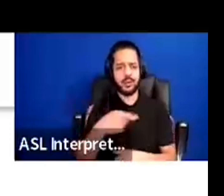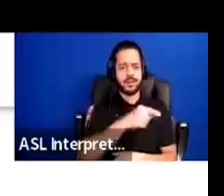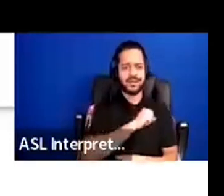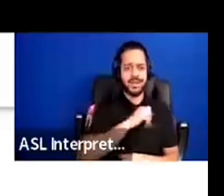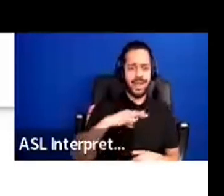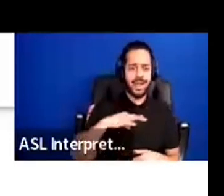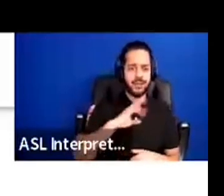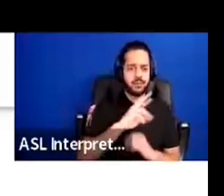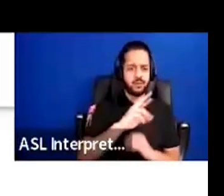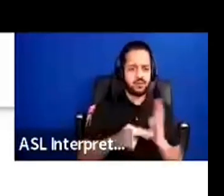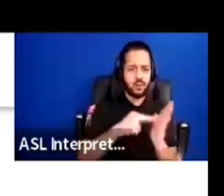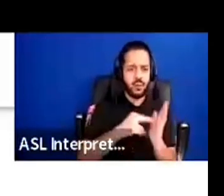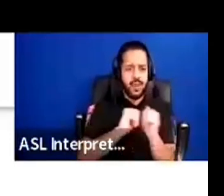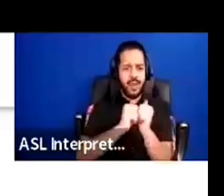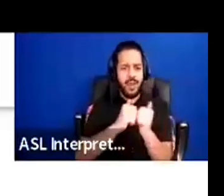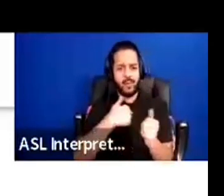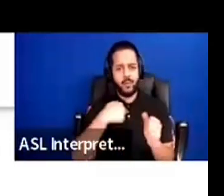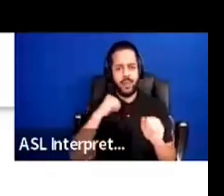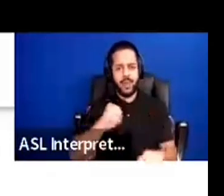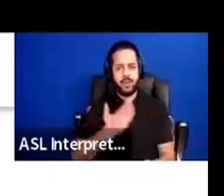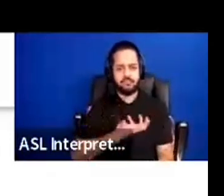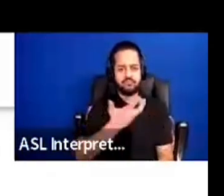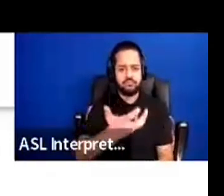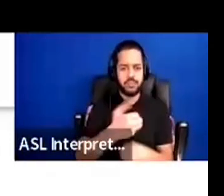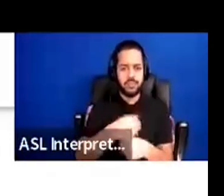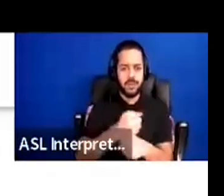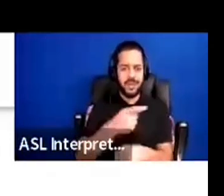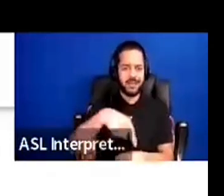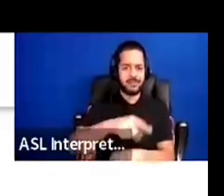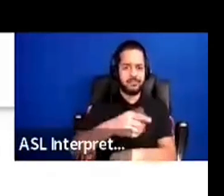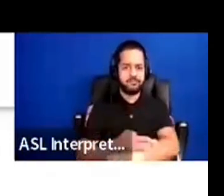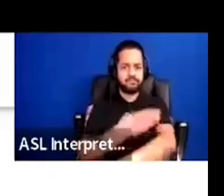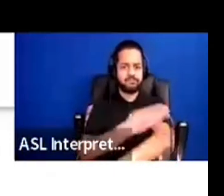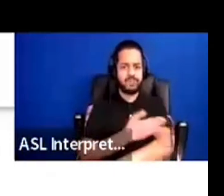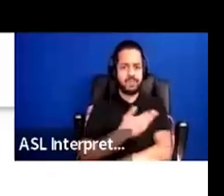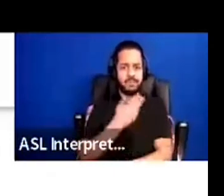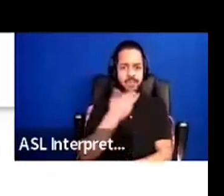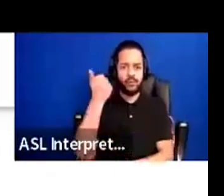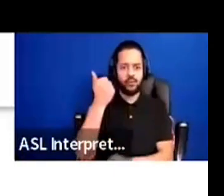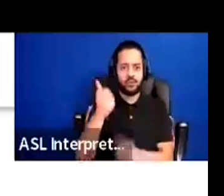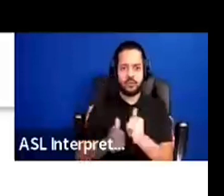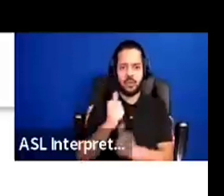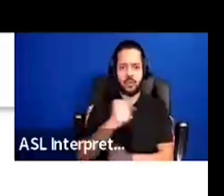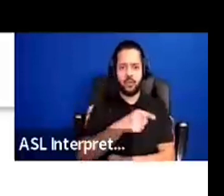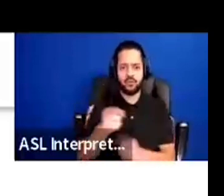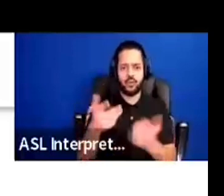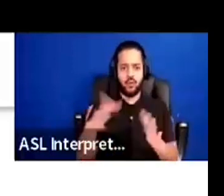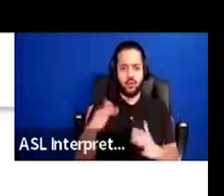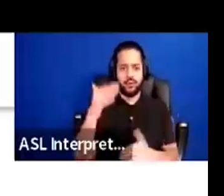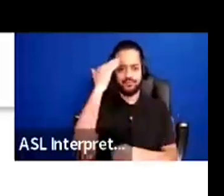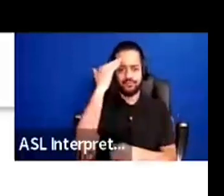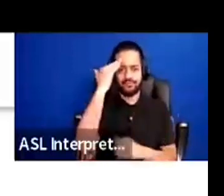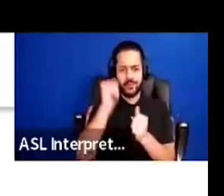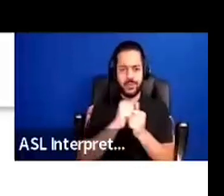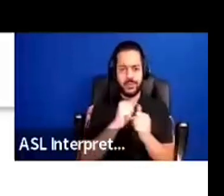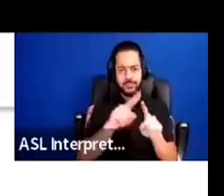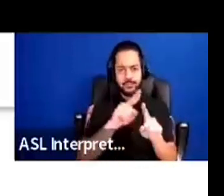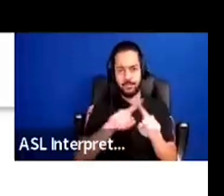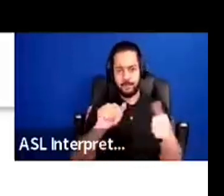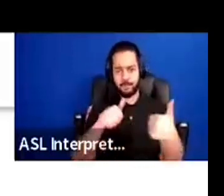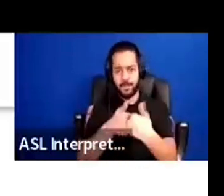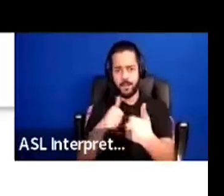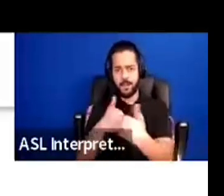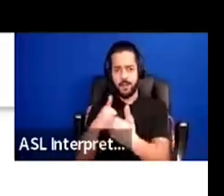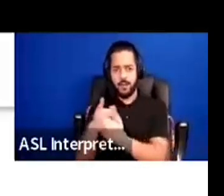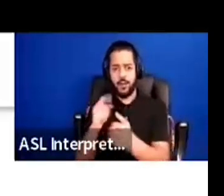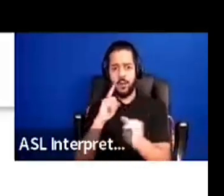this better? I think we're all pretty familiar with a lot of the challenges we're seeing. And we're hoping that the working